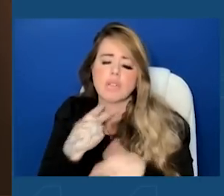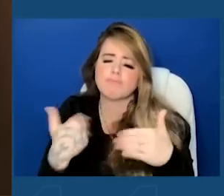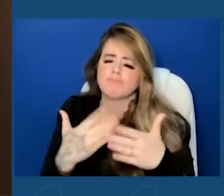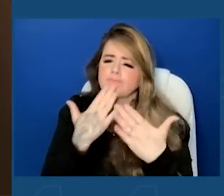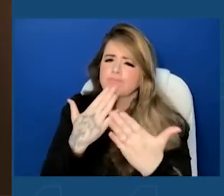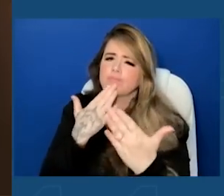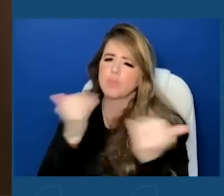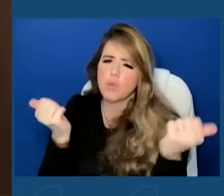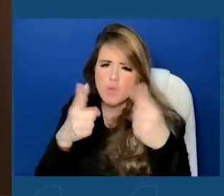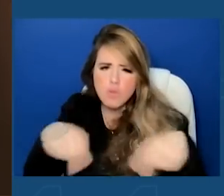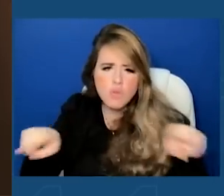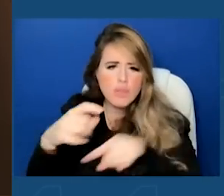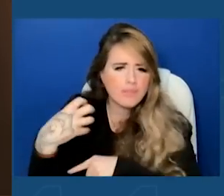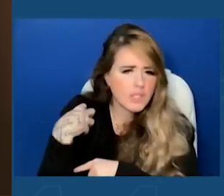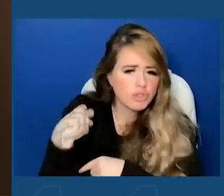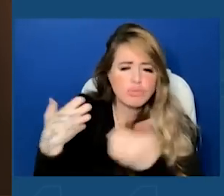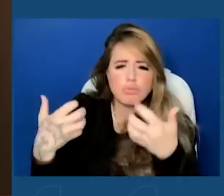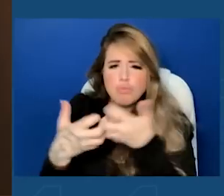and partners we had working